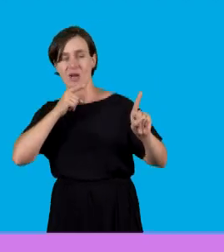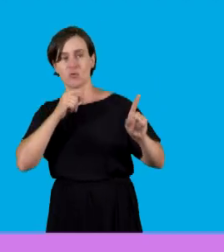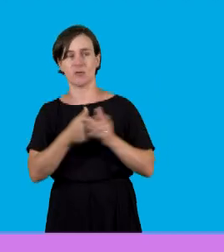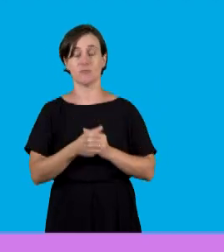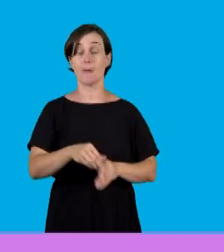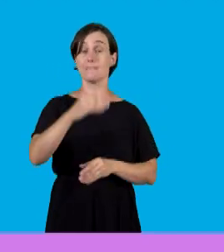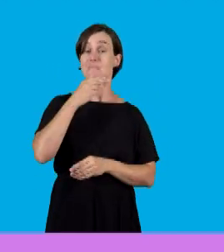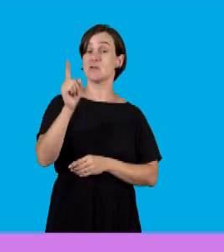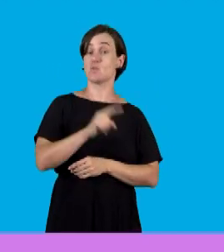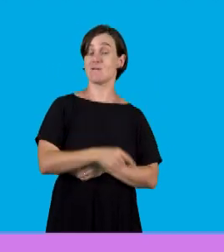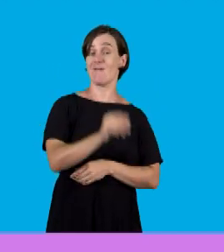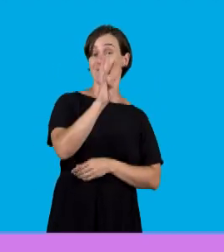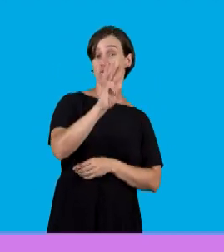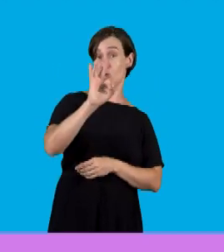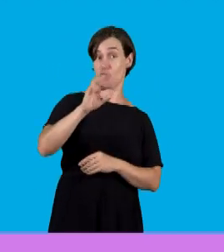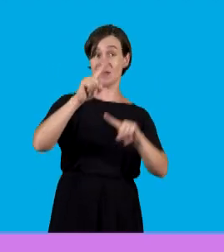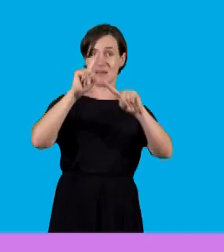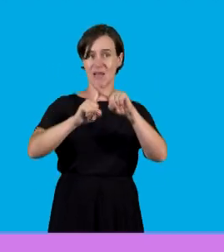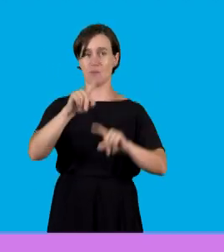say 43 multiplied by